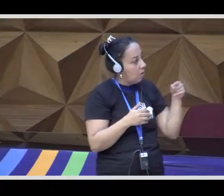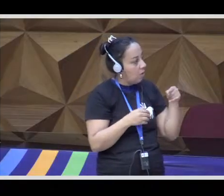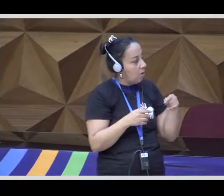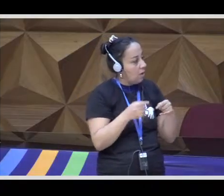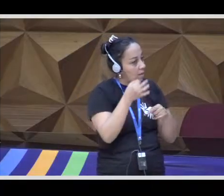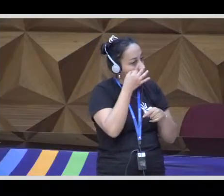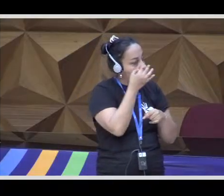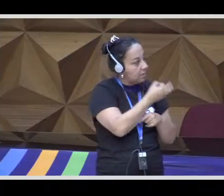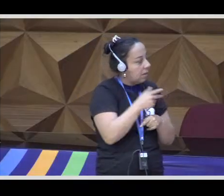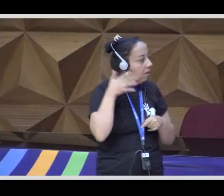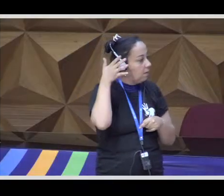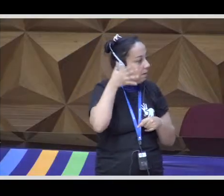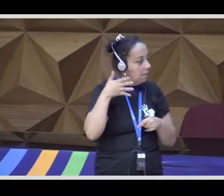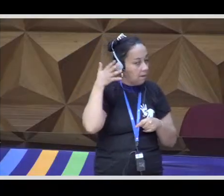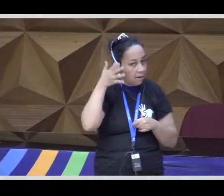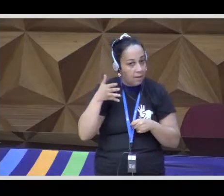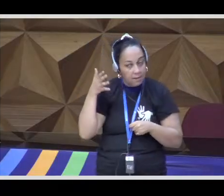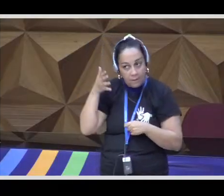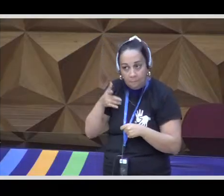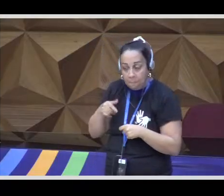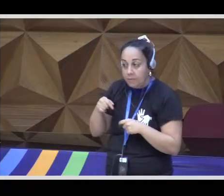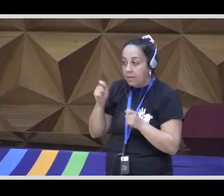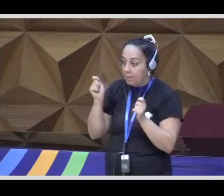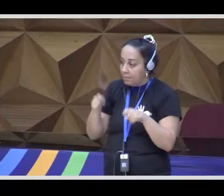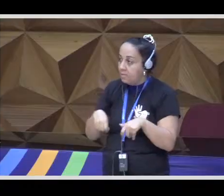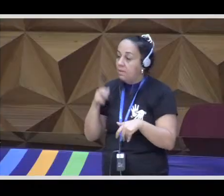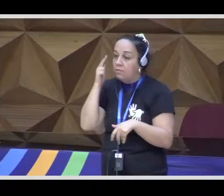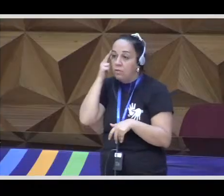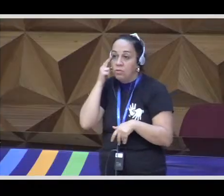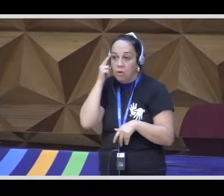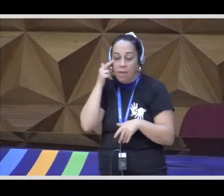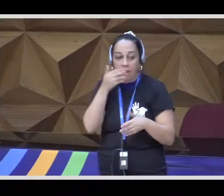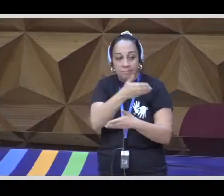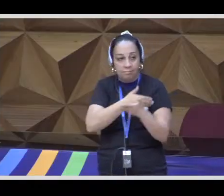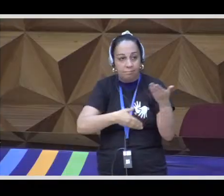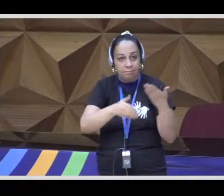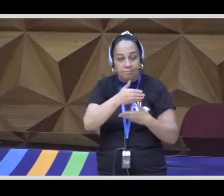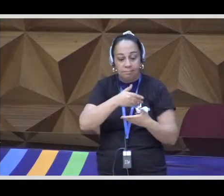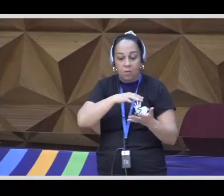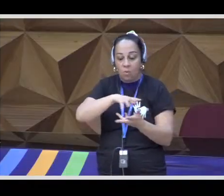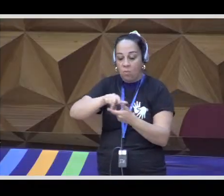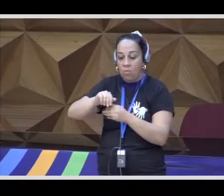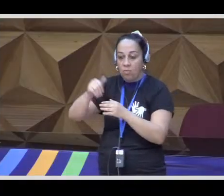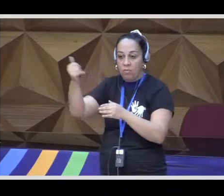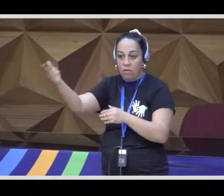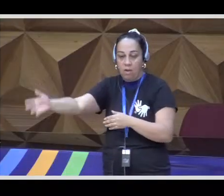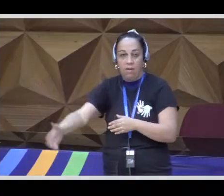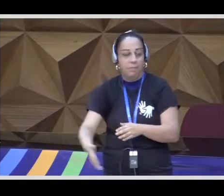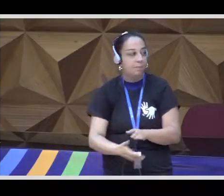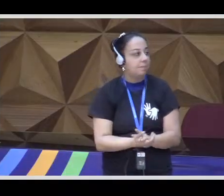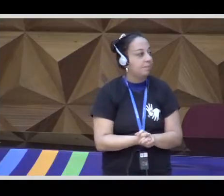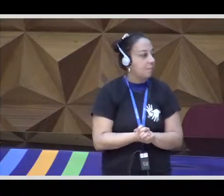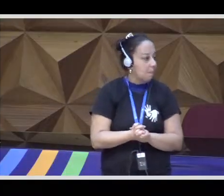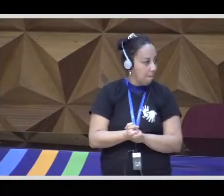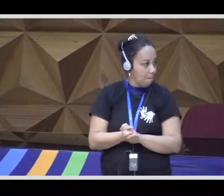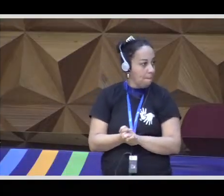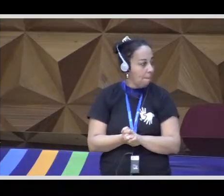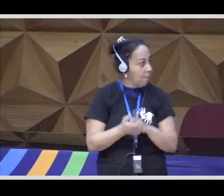different way of interacting with the world. So thank you very much. Thank you. Thank you for inviting me to talk.